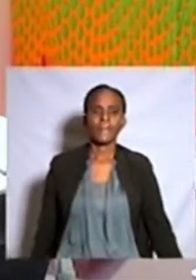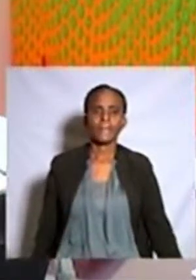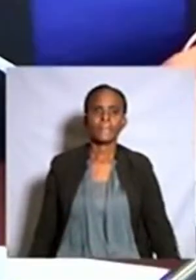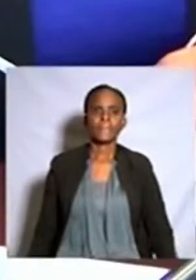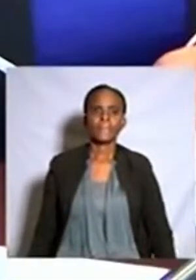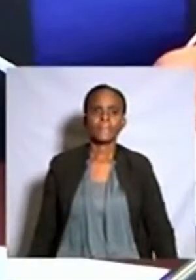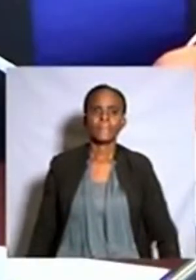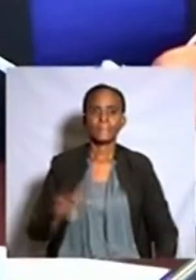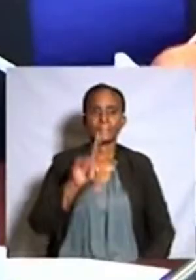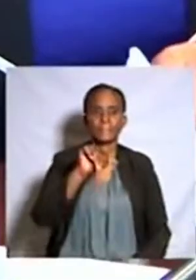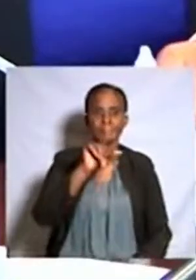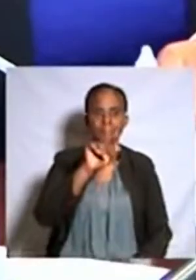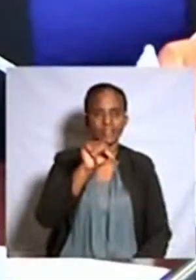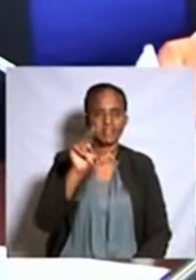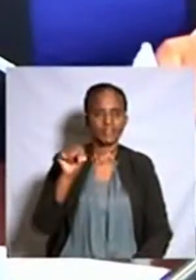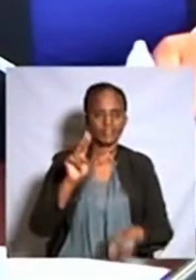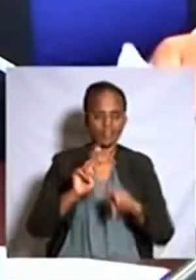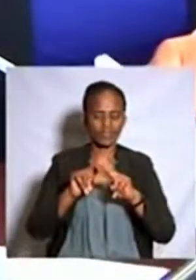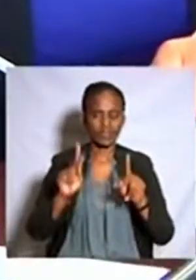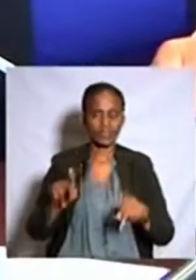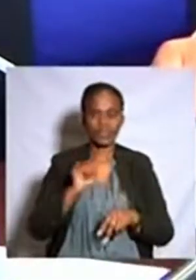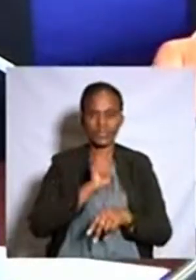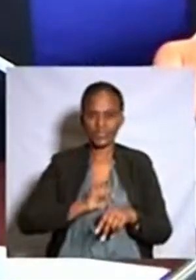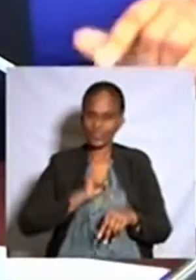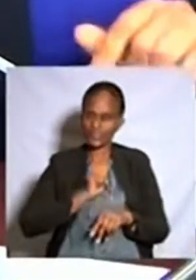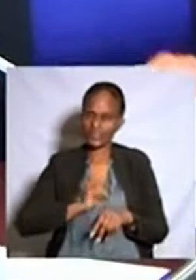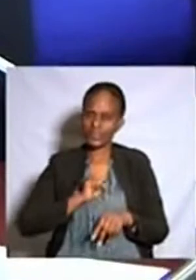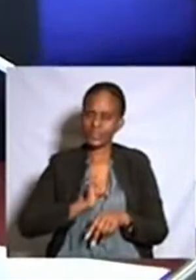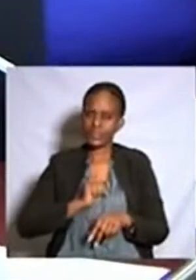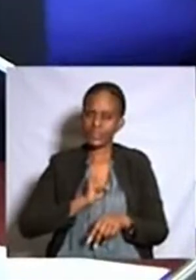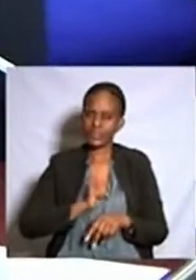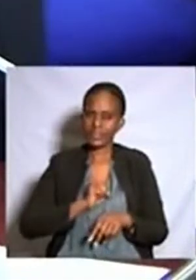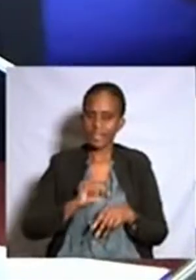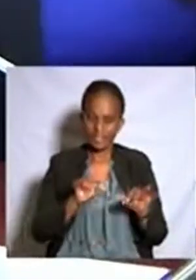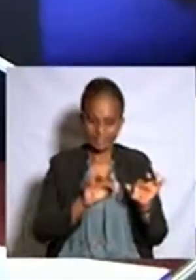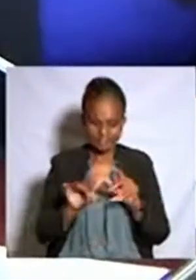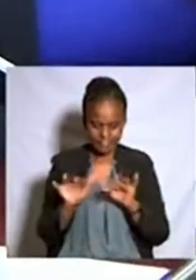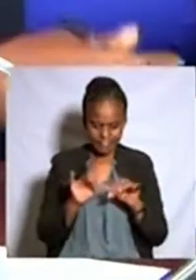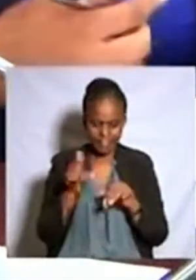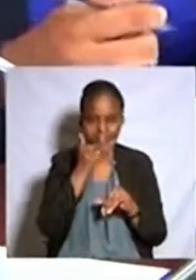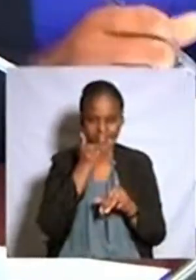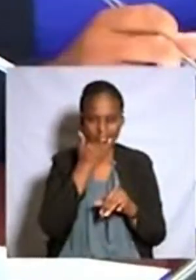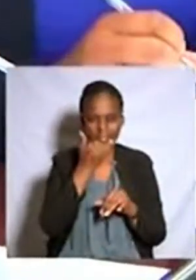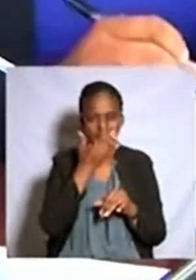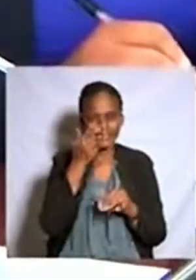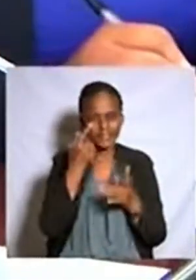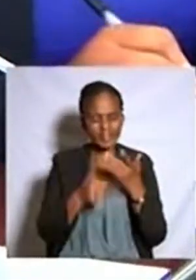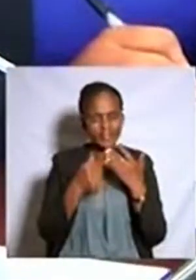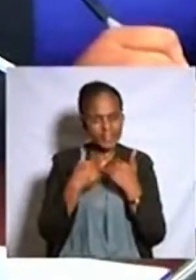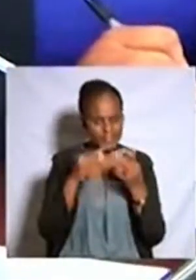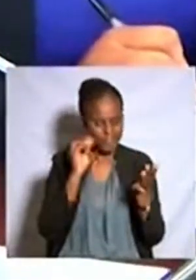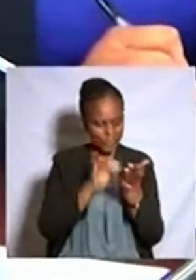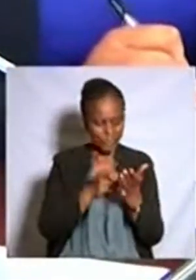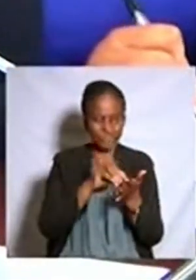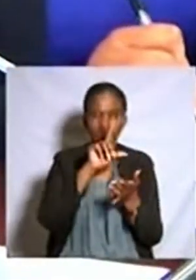It's 2022. Chair, apologies. I think the typo there is supposed to be 2022.